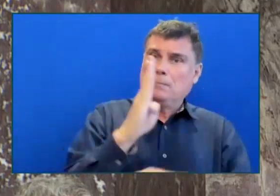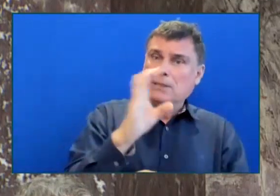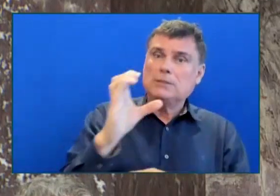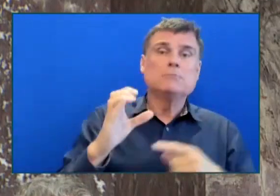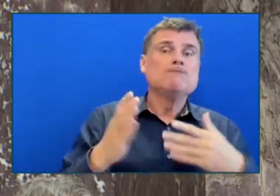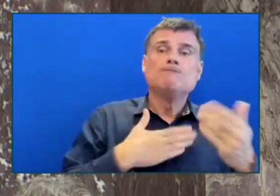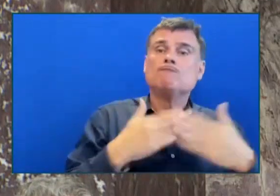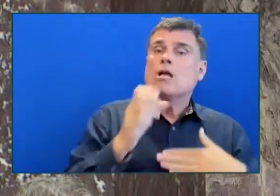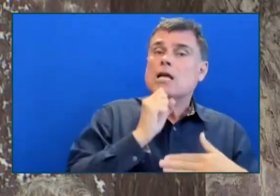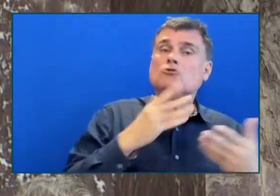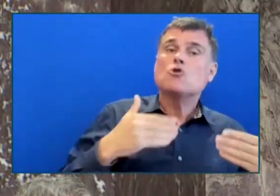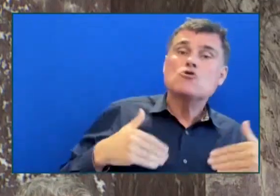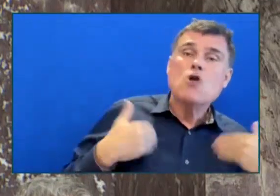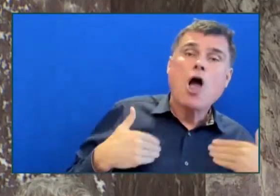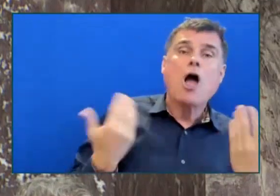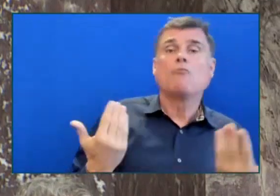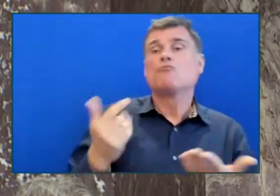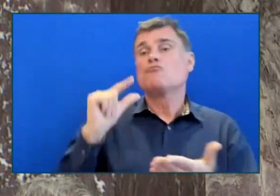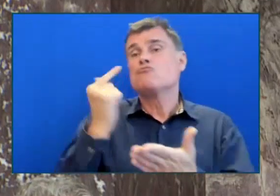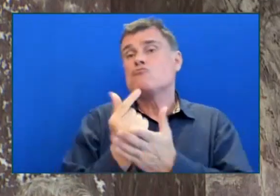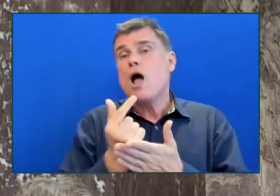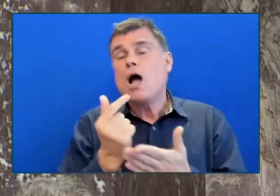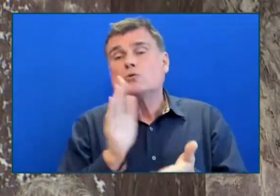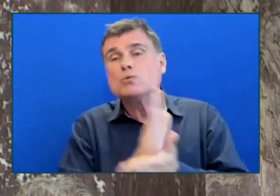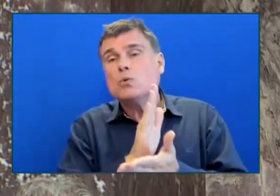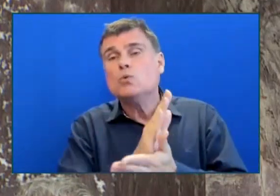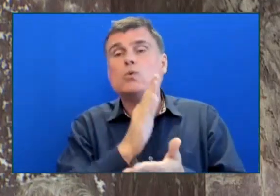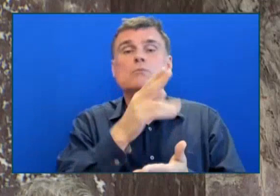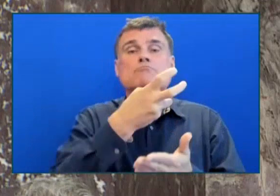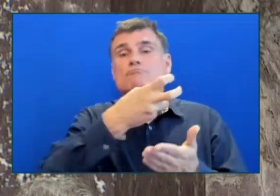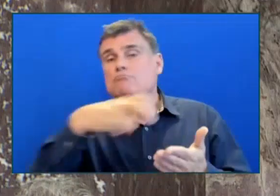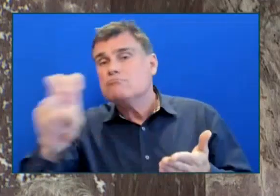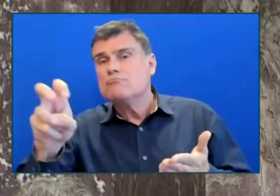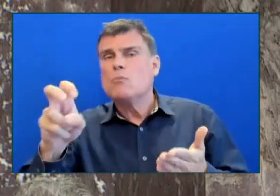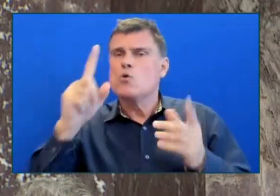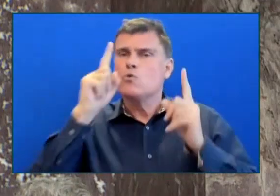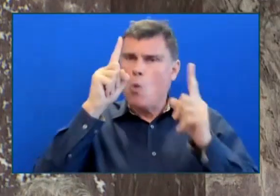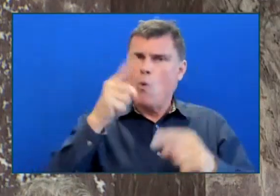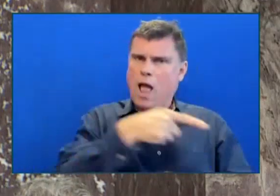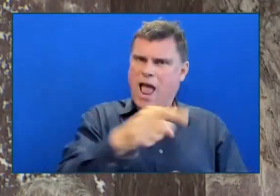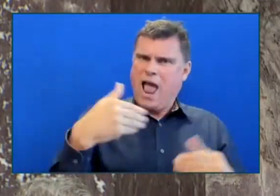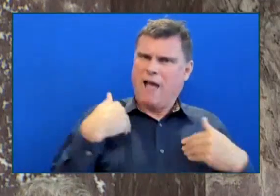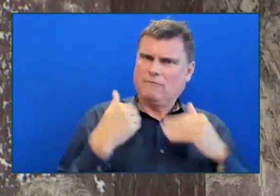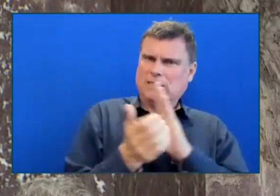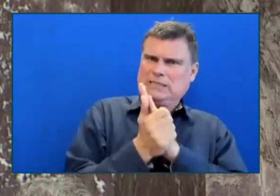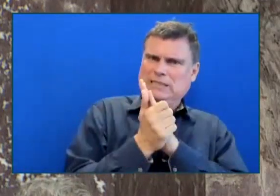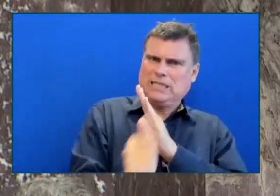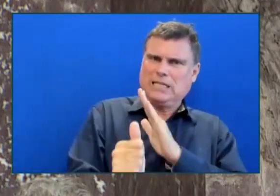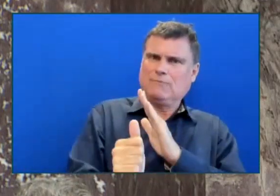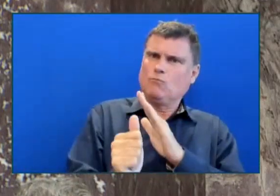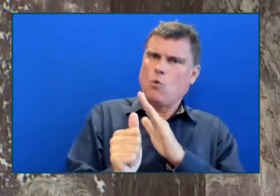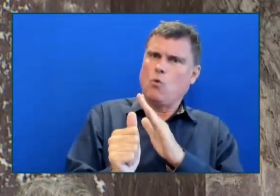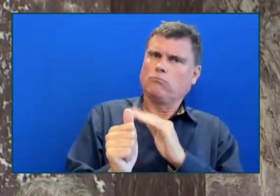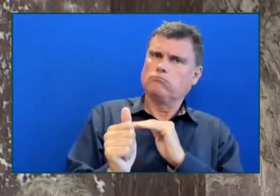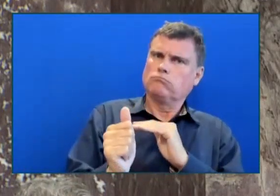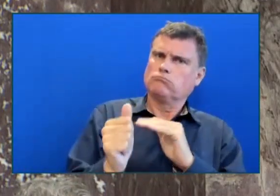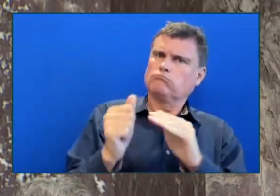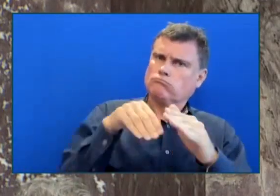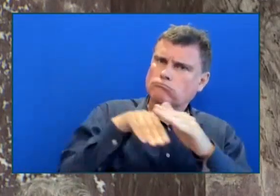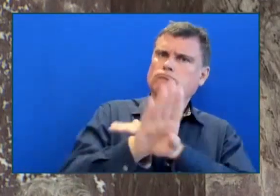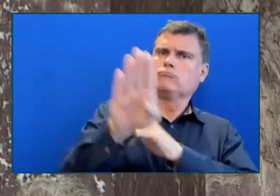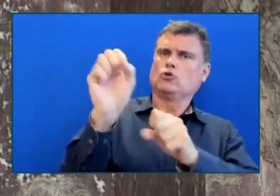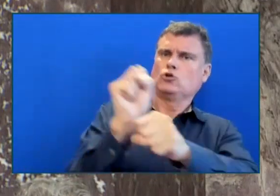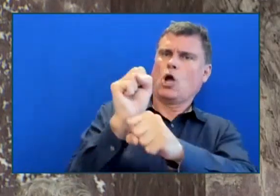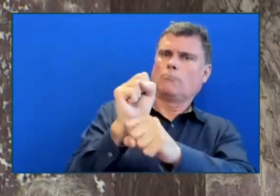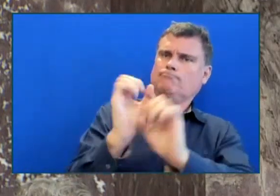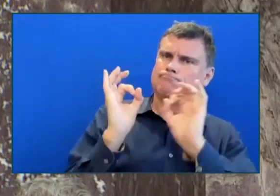to be able to be competitive in the market. Honourable Speaker, I think it's important for the member to know, which I've already highlighted, that we've